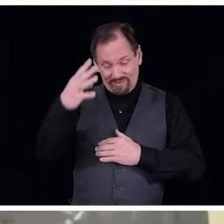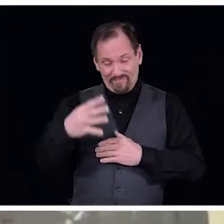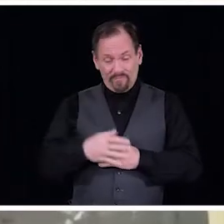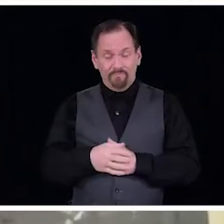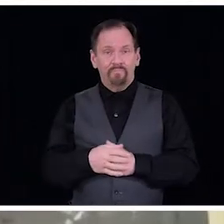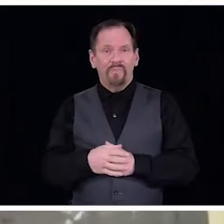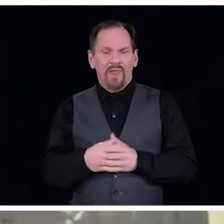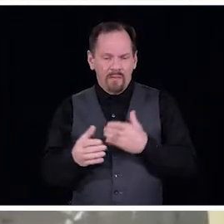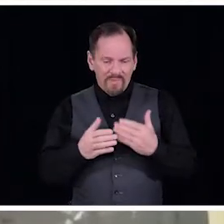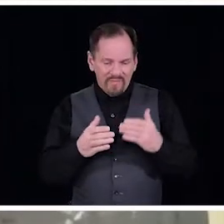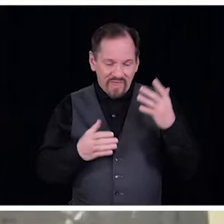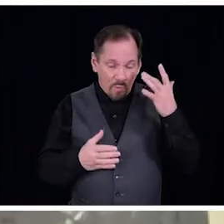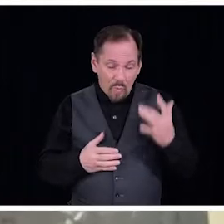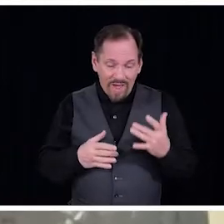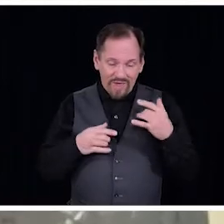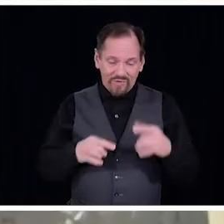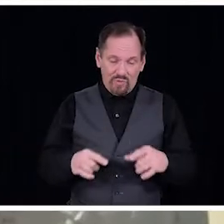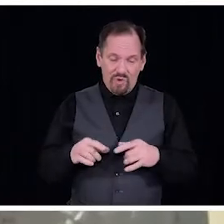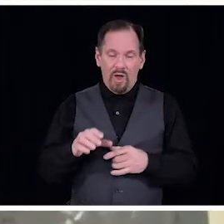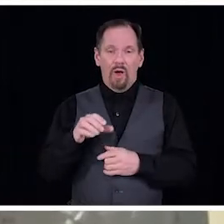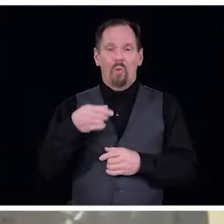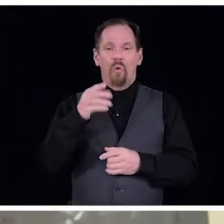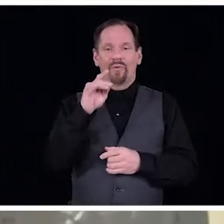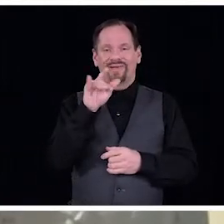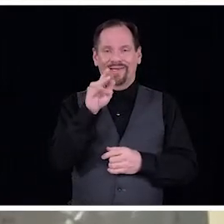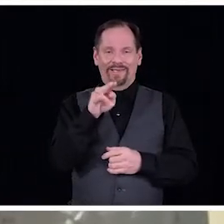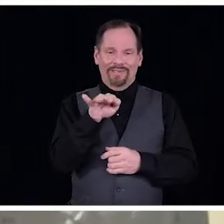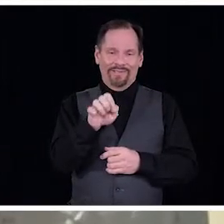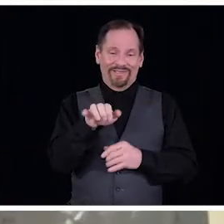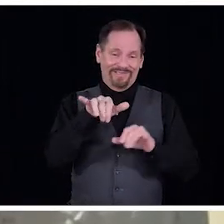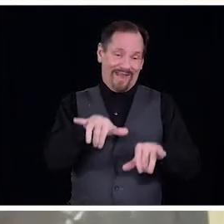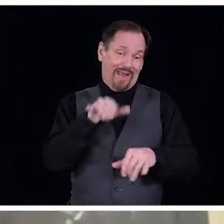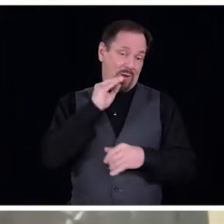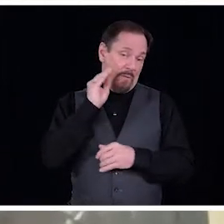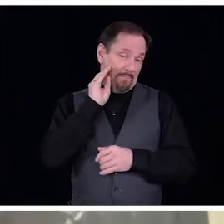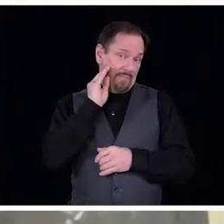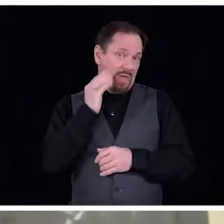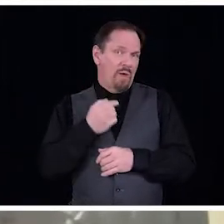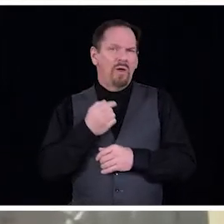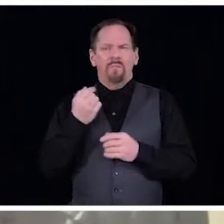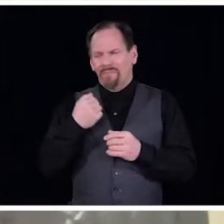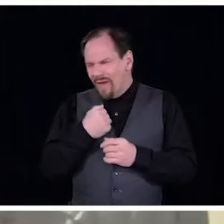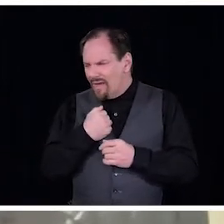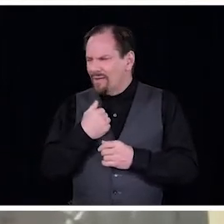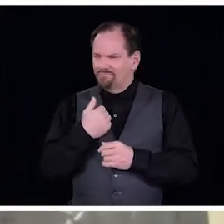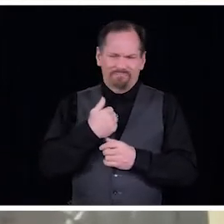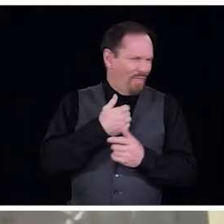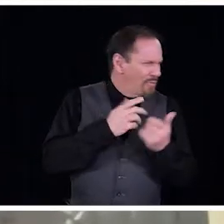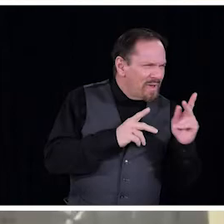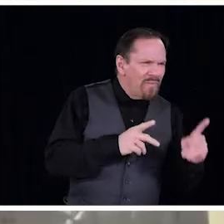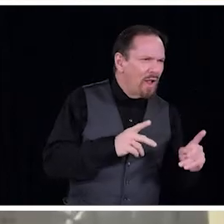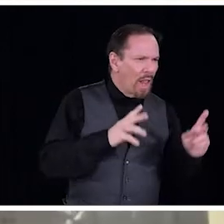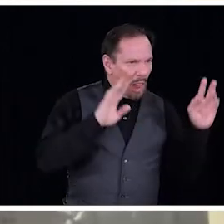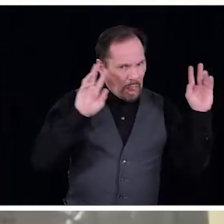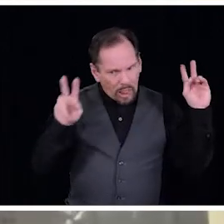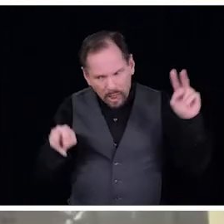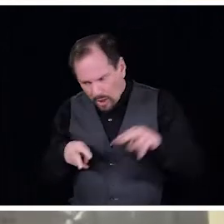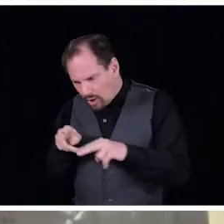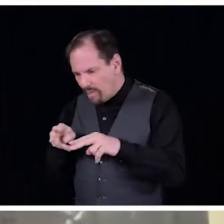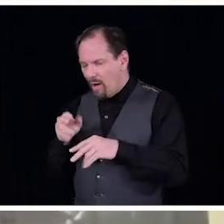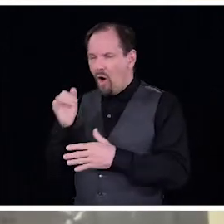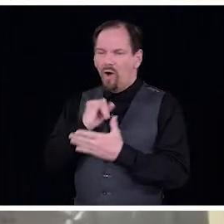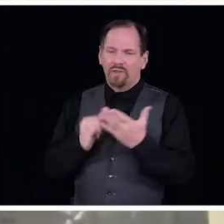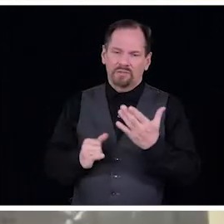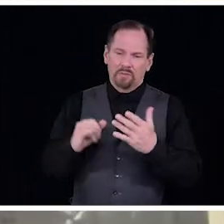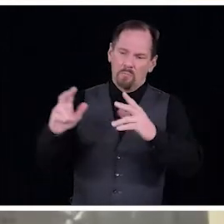Perhaps that's why during this time of quarantine that I and so many others are turning to the arts. There is something so humane and